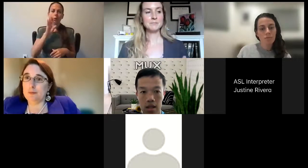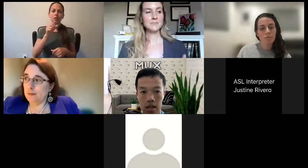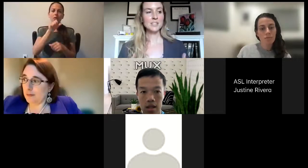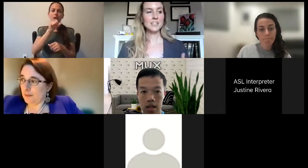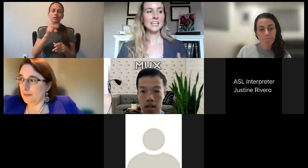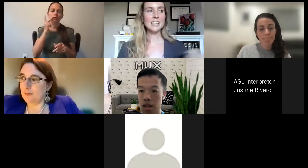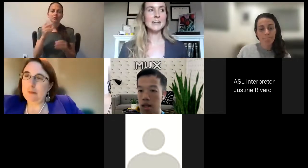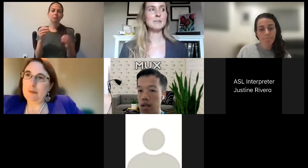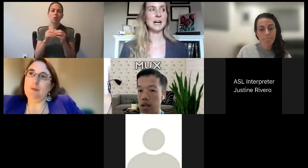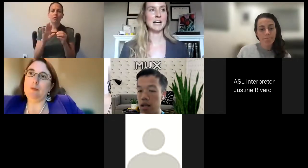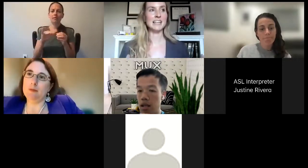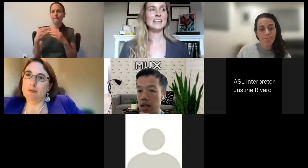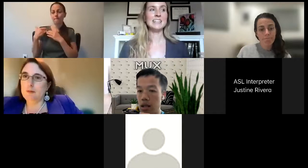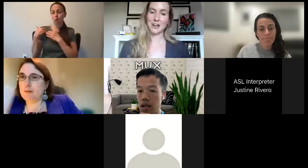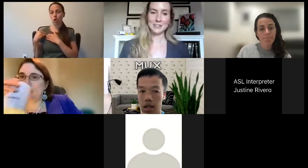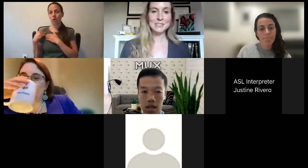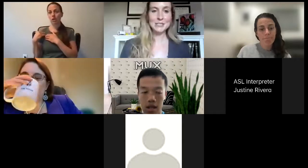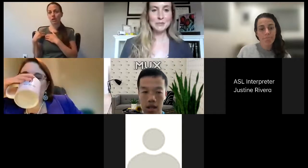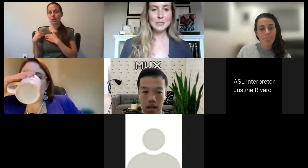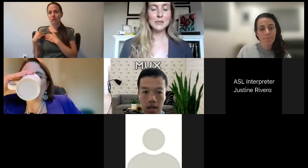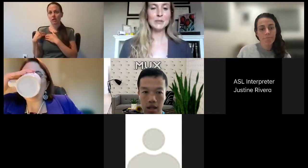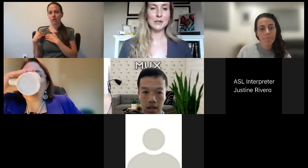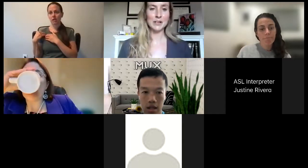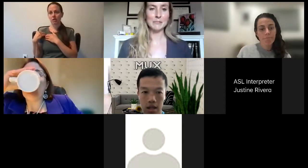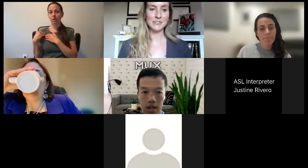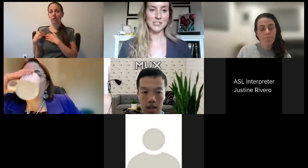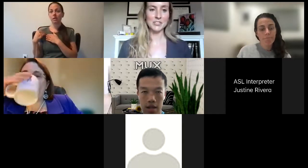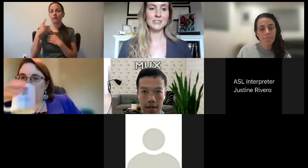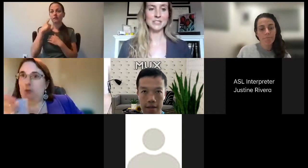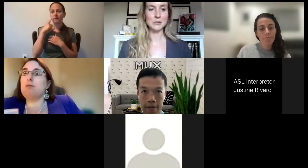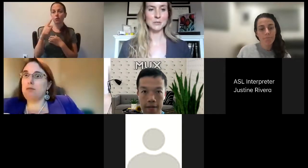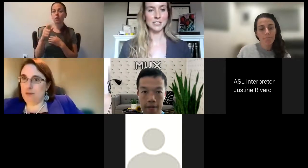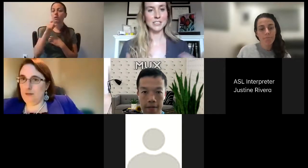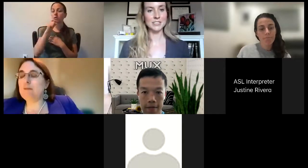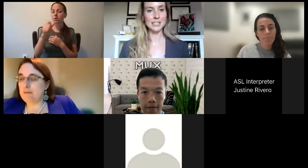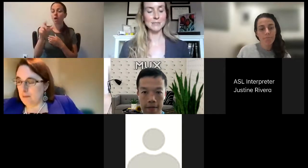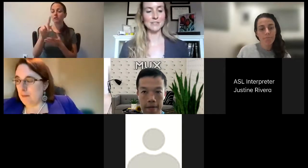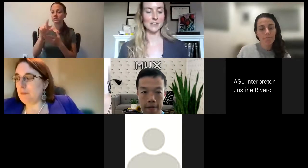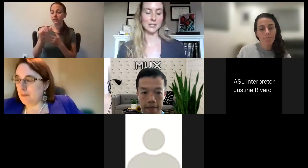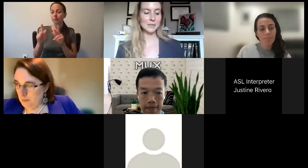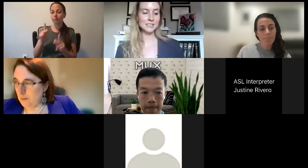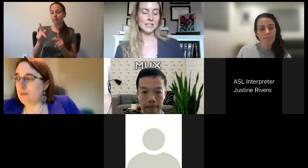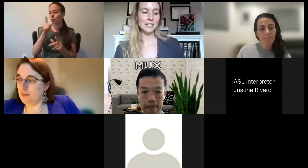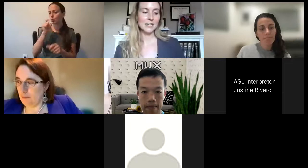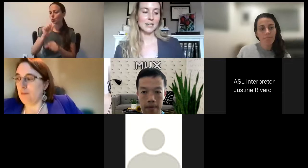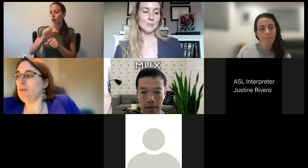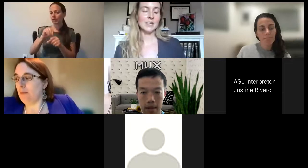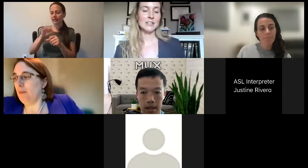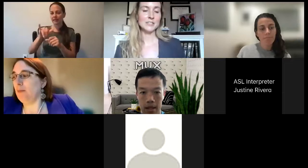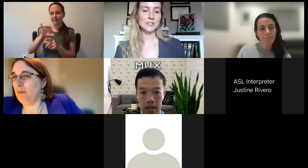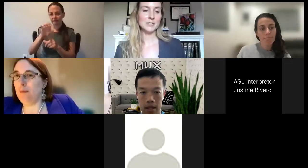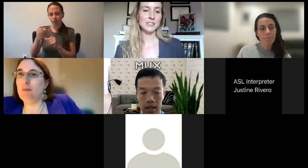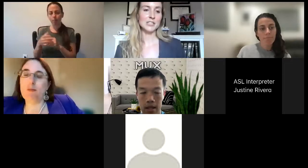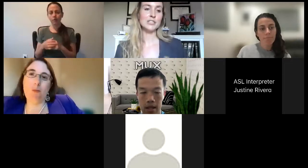burden carried by non-disabled people or professionals that are working in this type of environment. But